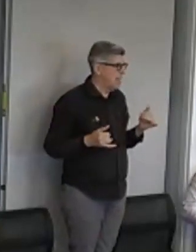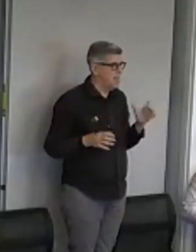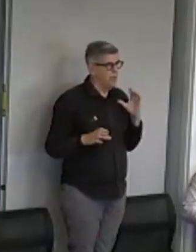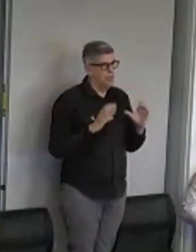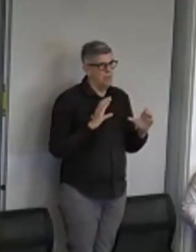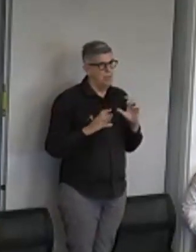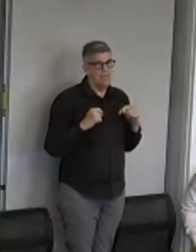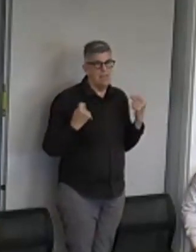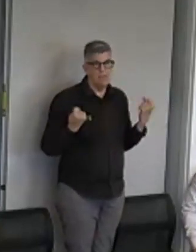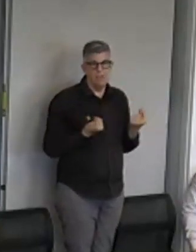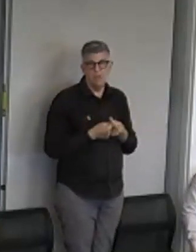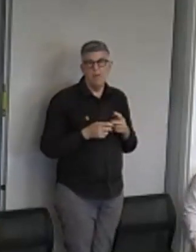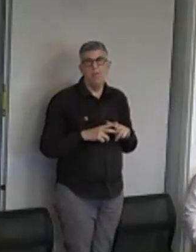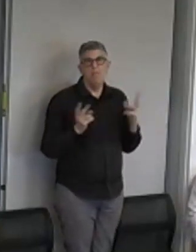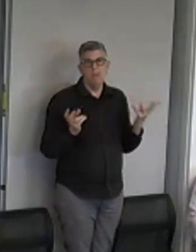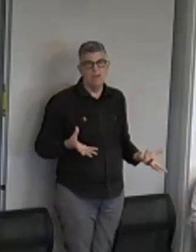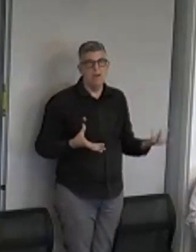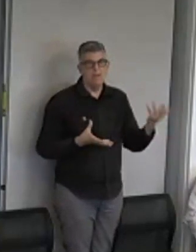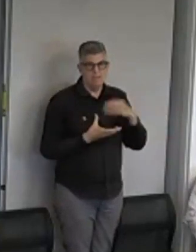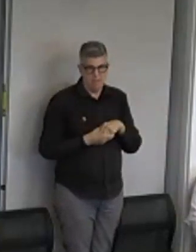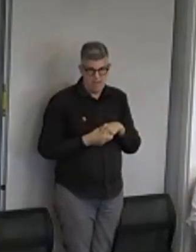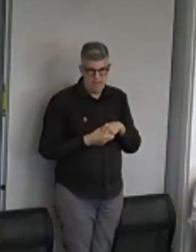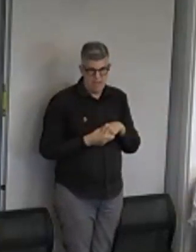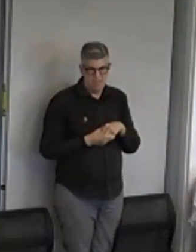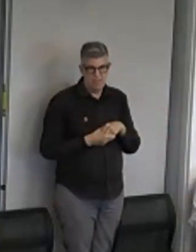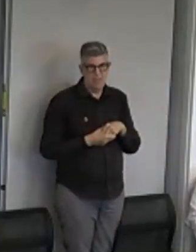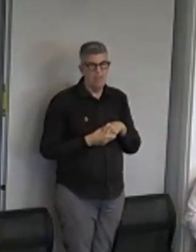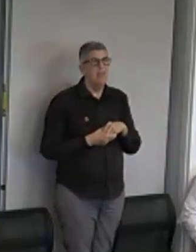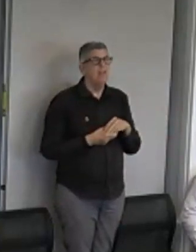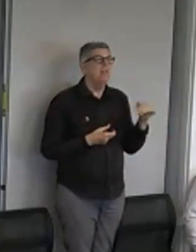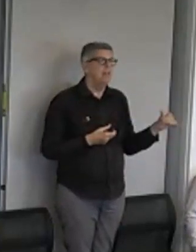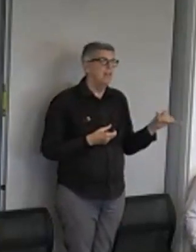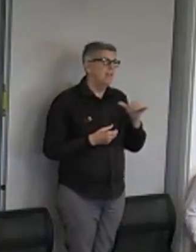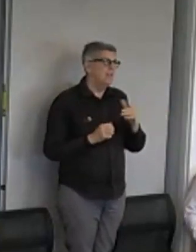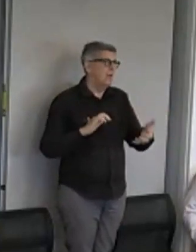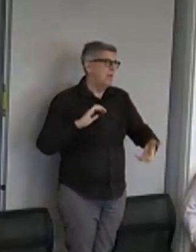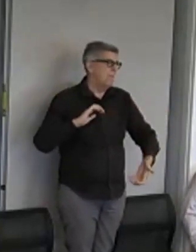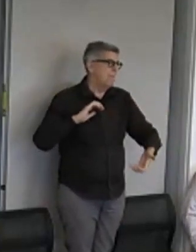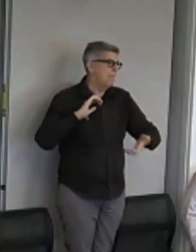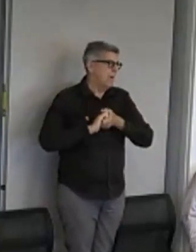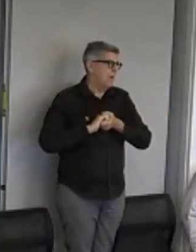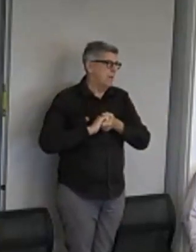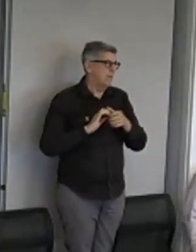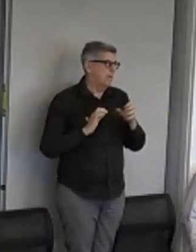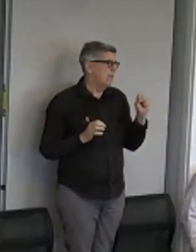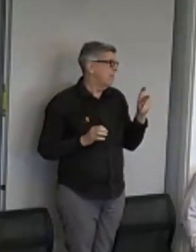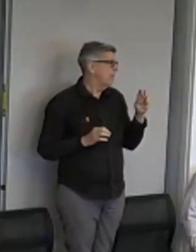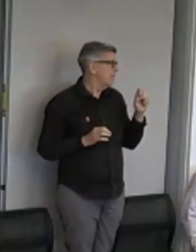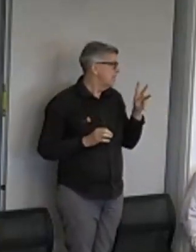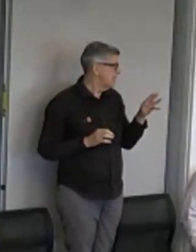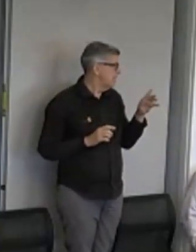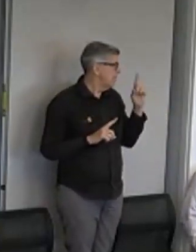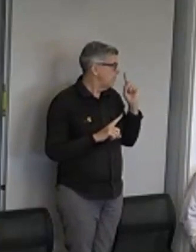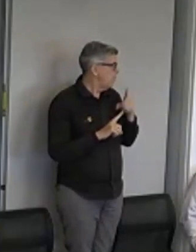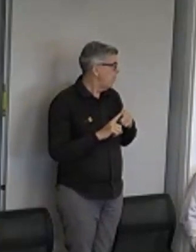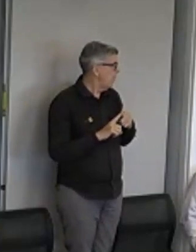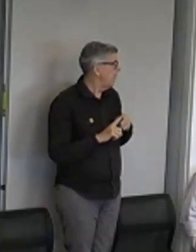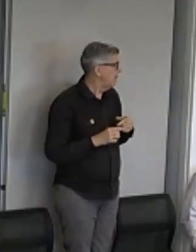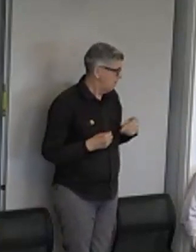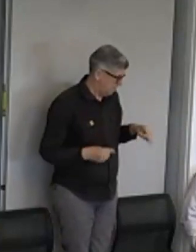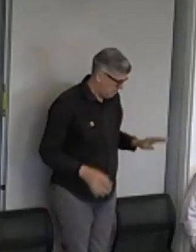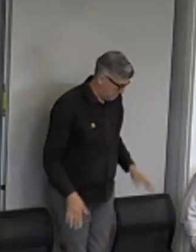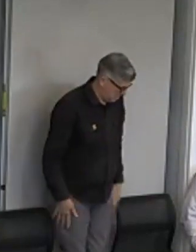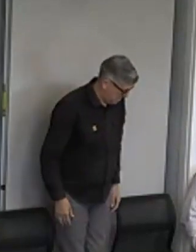has been very busy and involved, as is our partners at SensePoint in marketing. Bobby